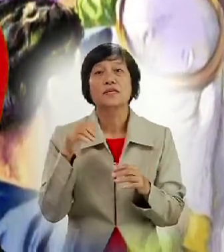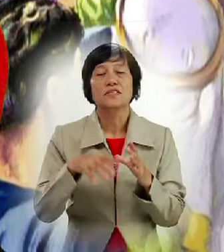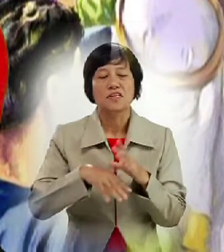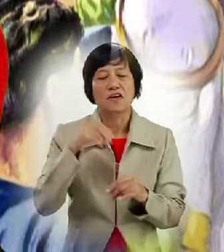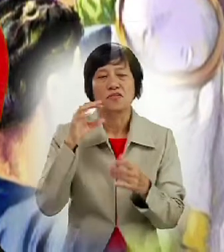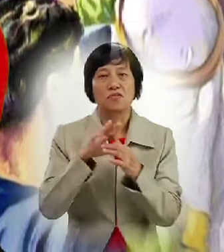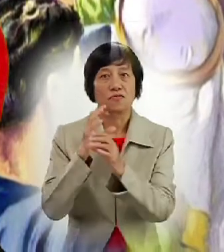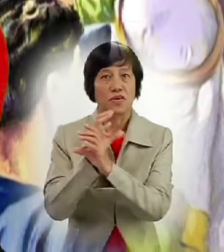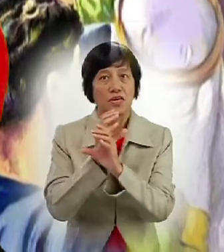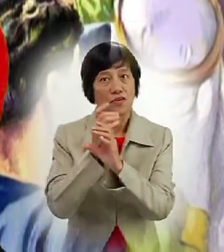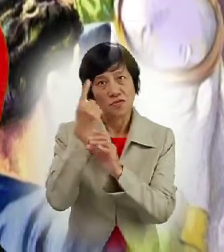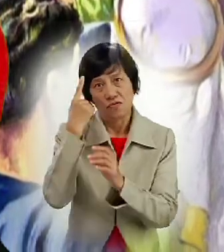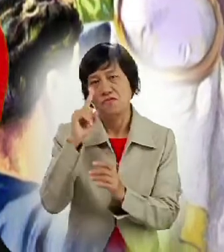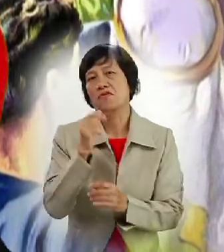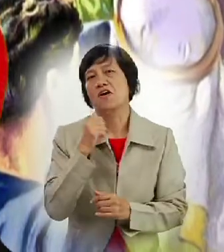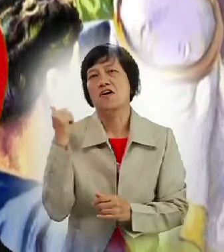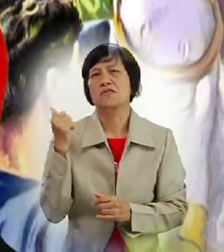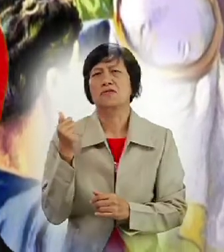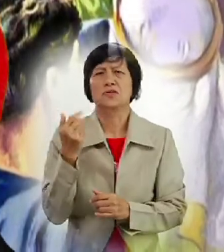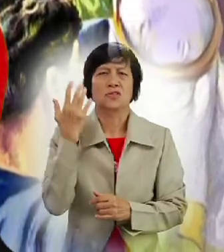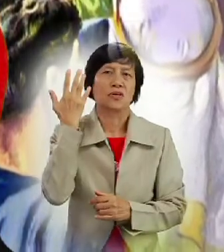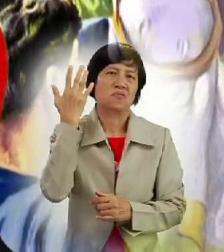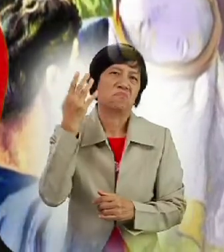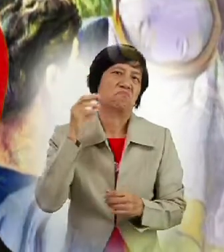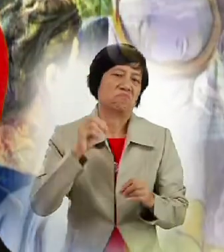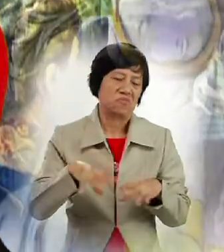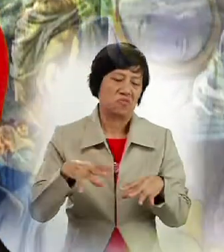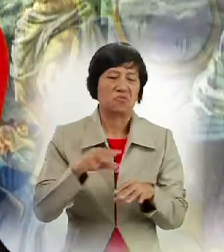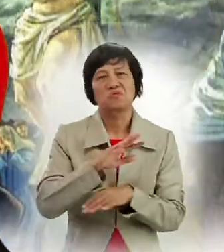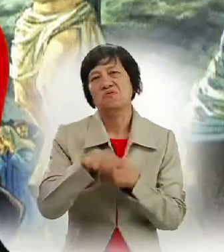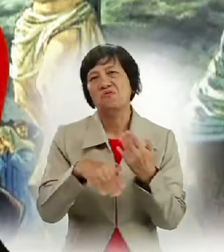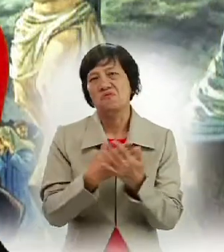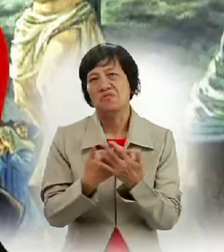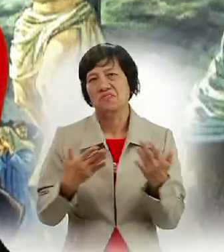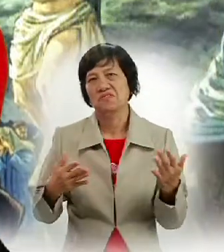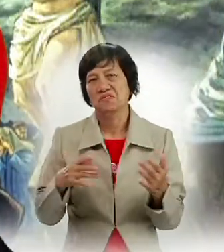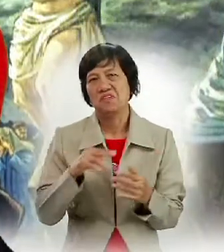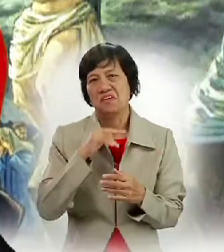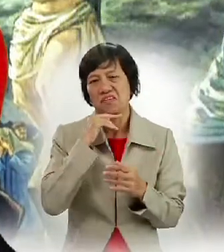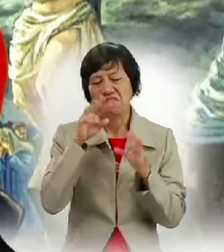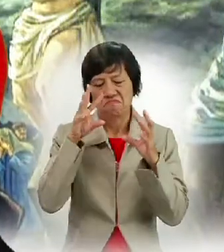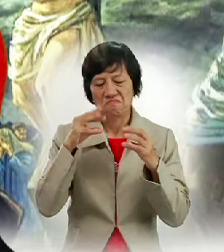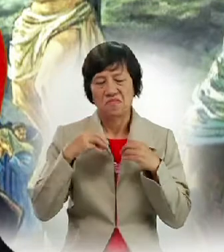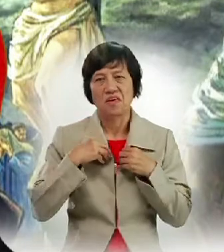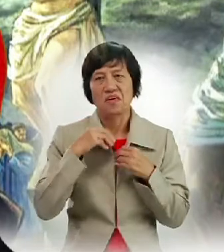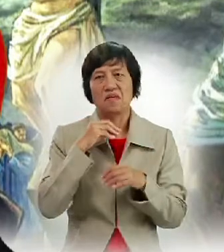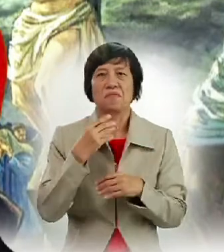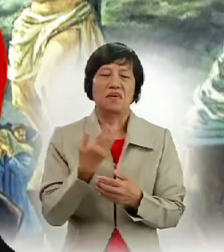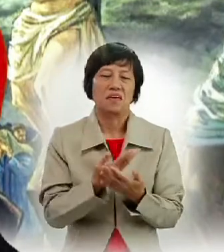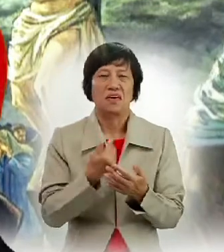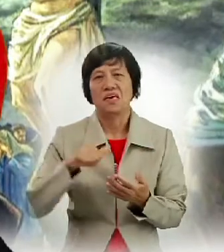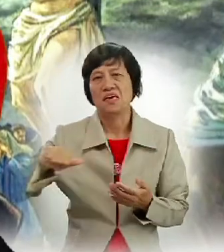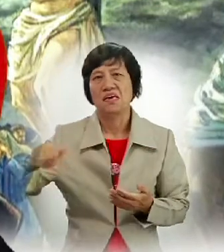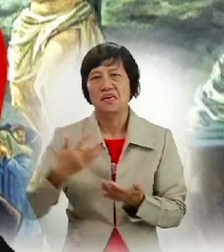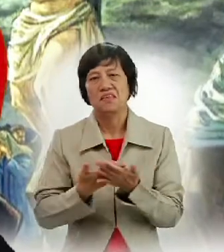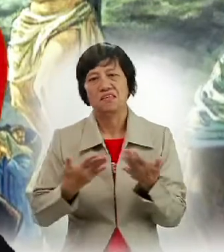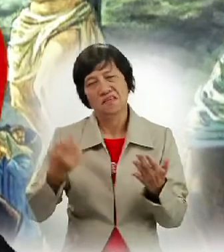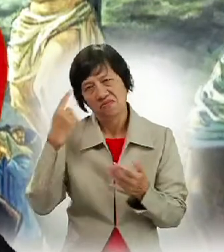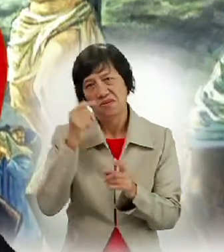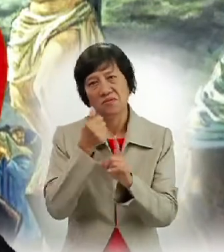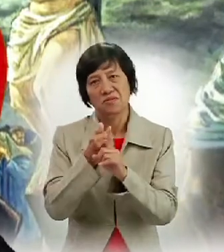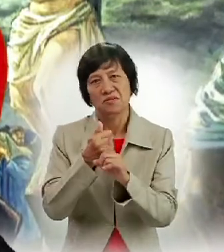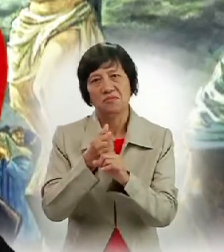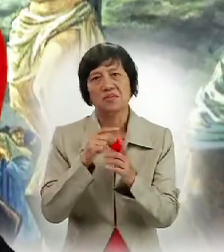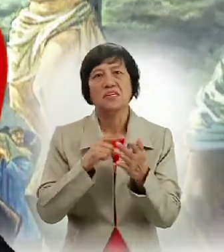others, he lost everything and did not claim anything for himself. This is our